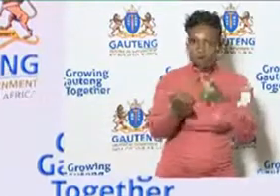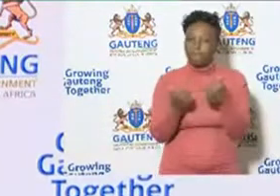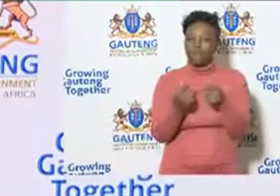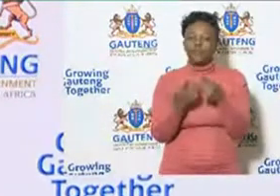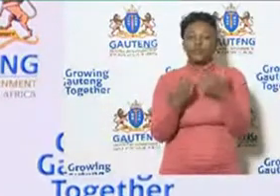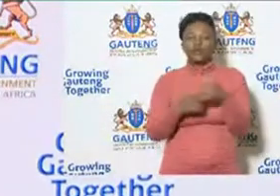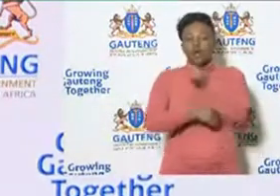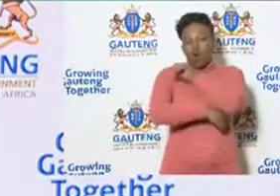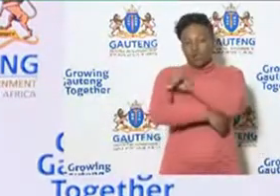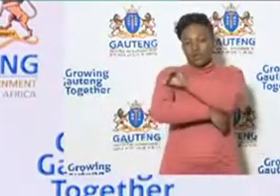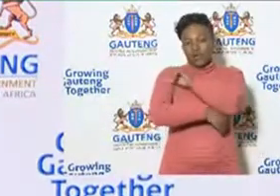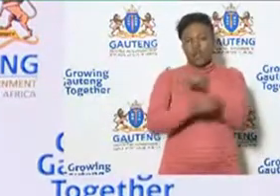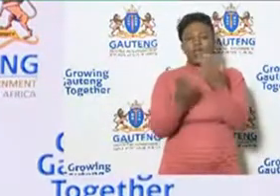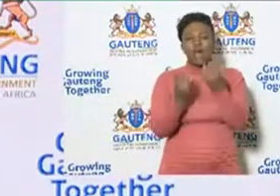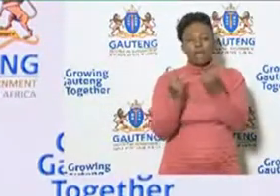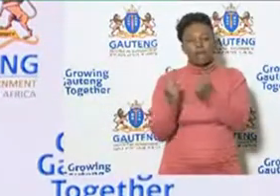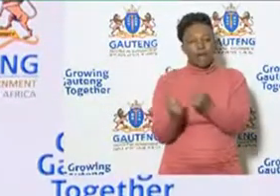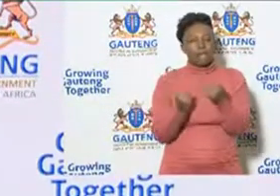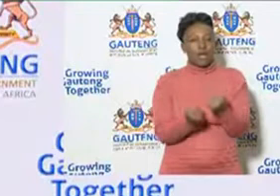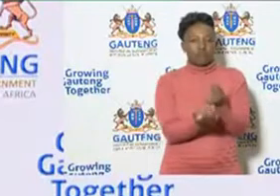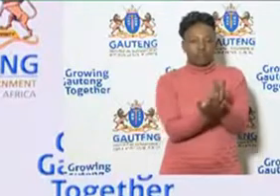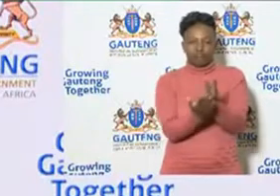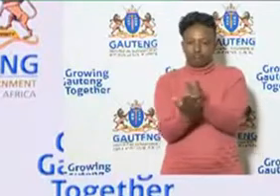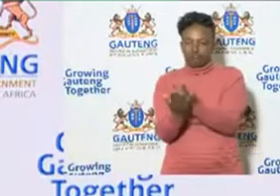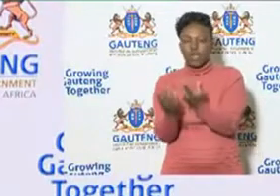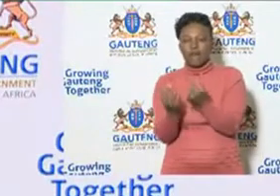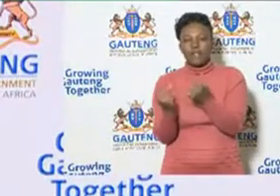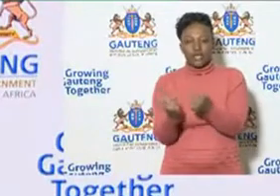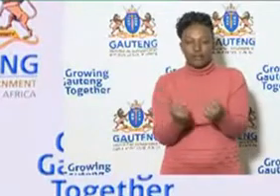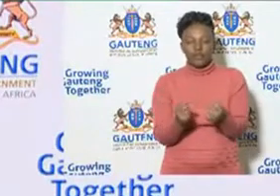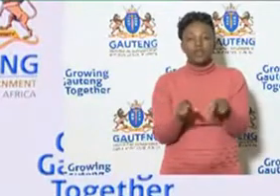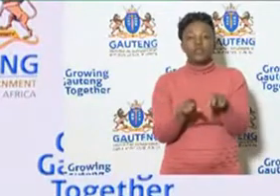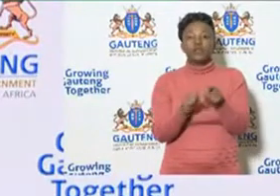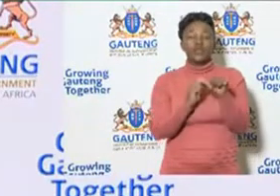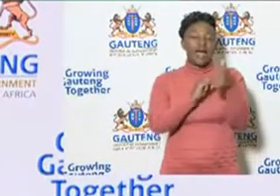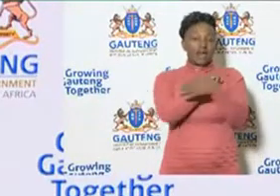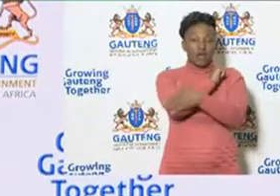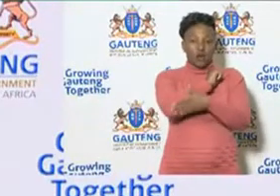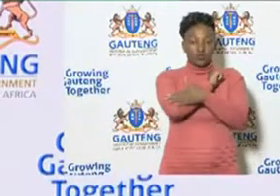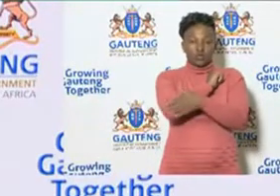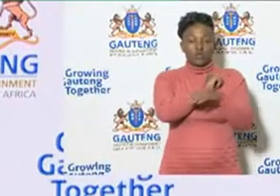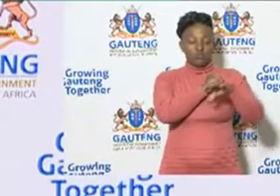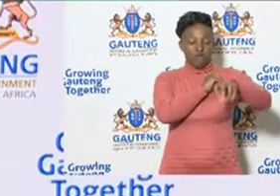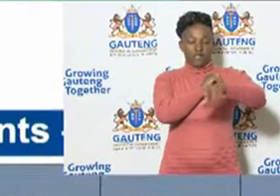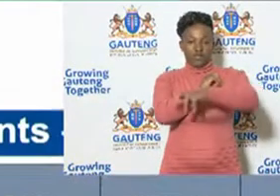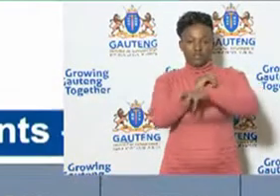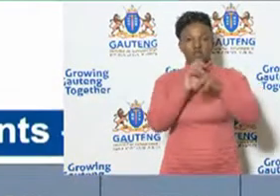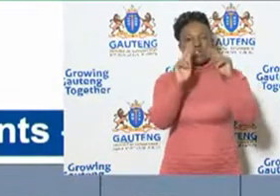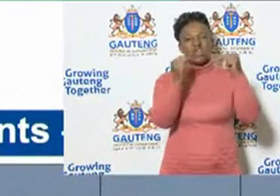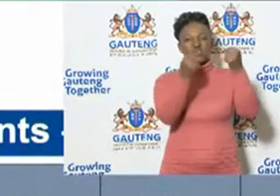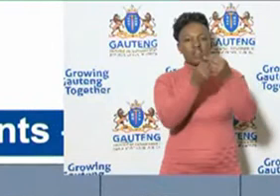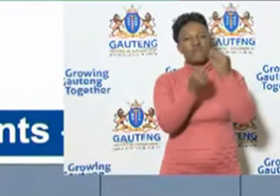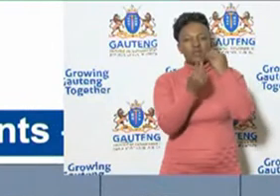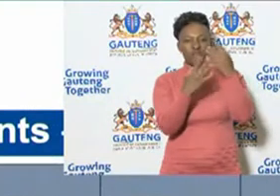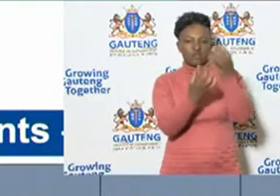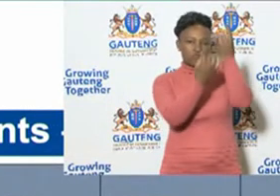deaths remains the same in comparison to the rest of the country, other provinces. That's the national information released